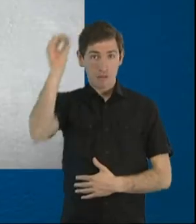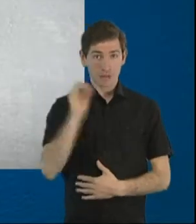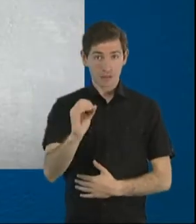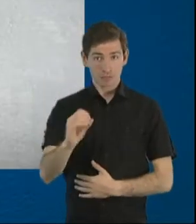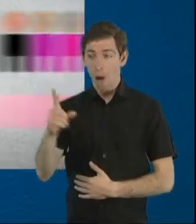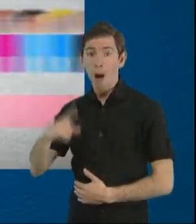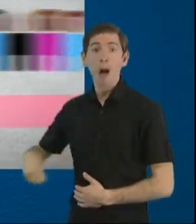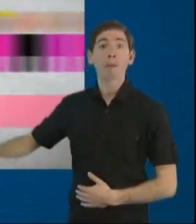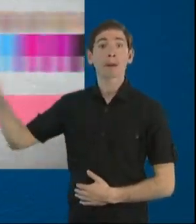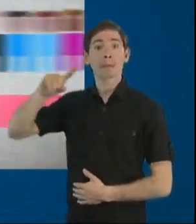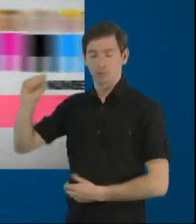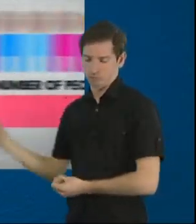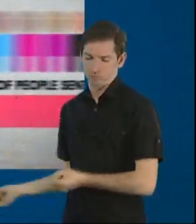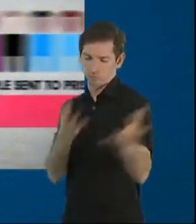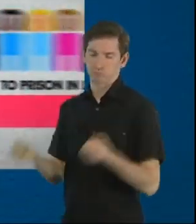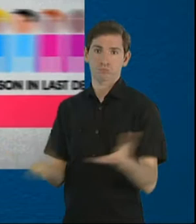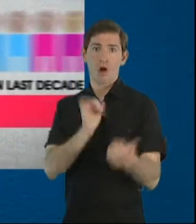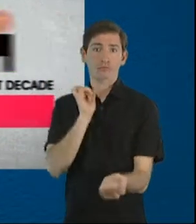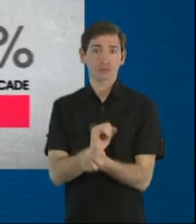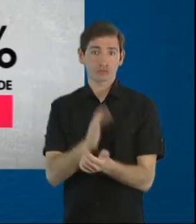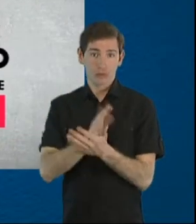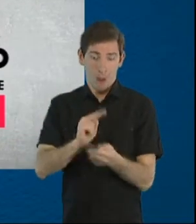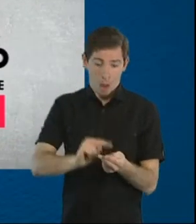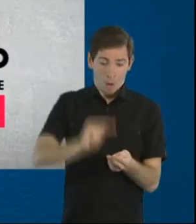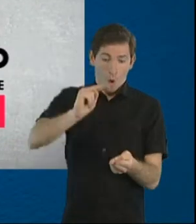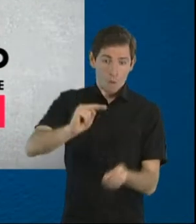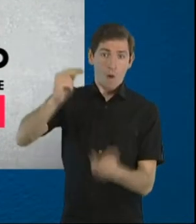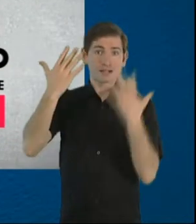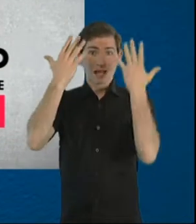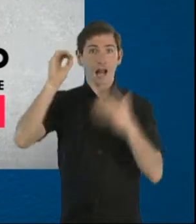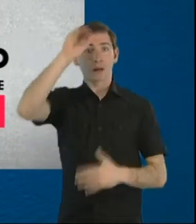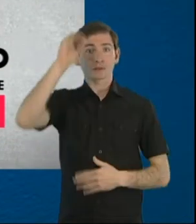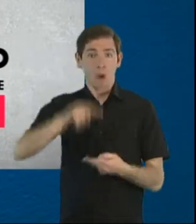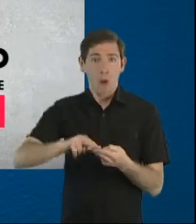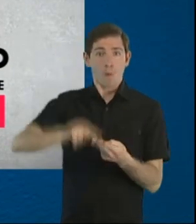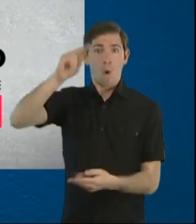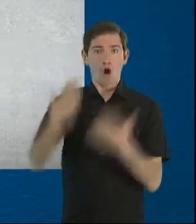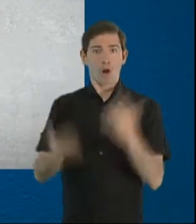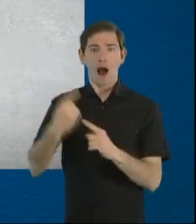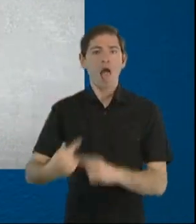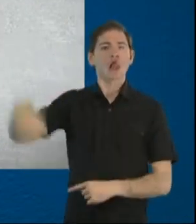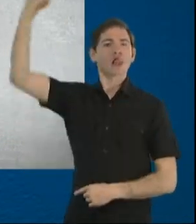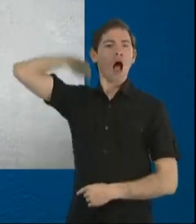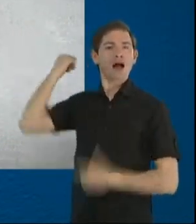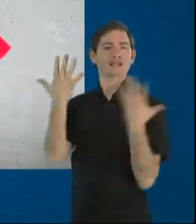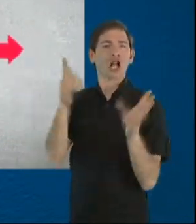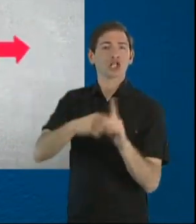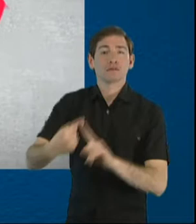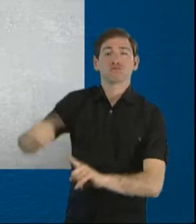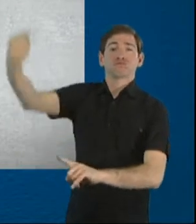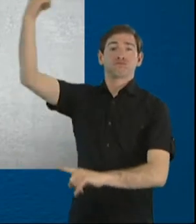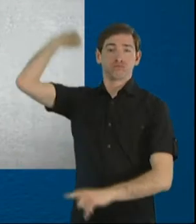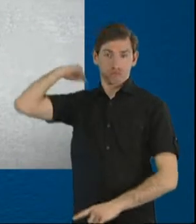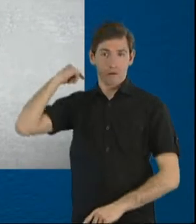91%. The number of people sent to prison has increased by more than 10% in the last decade, and the average length of sentence has gone up